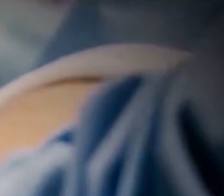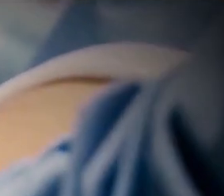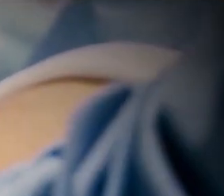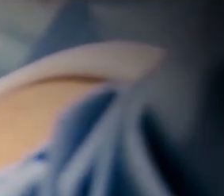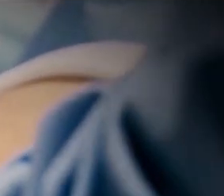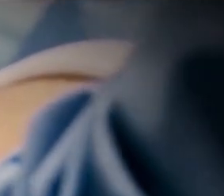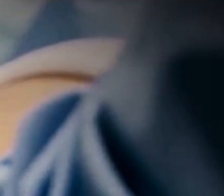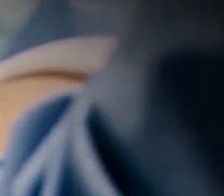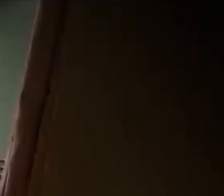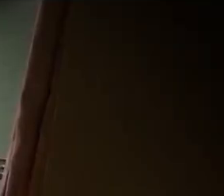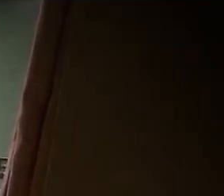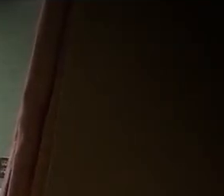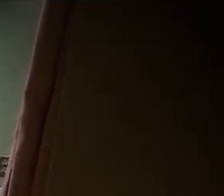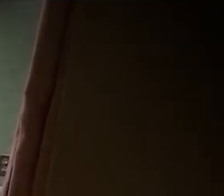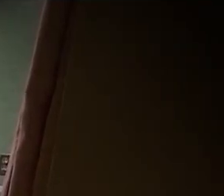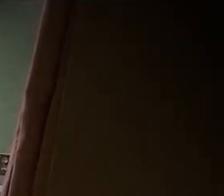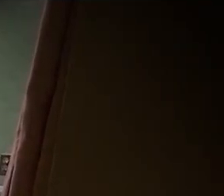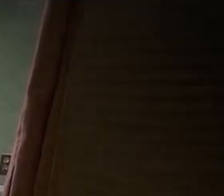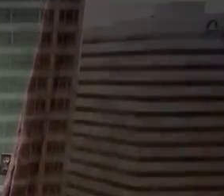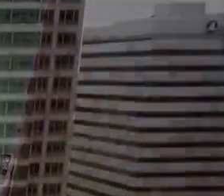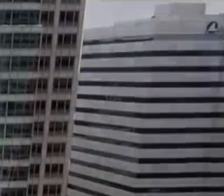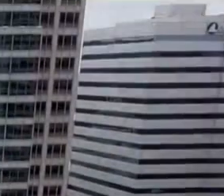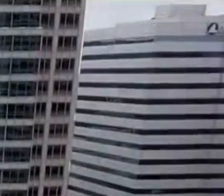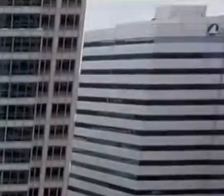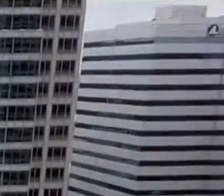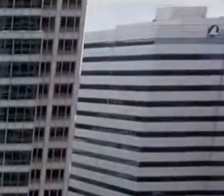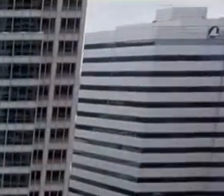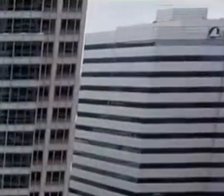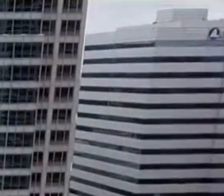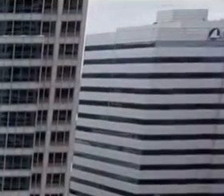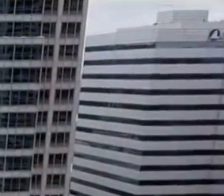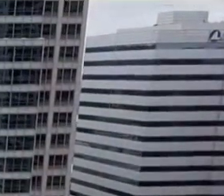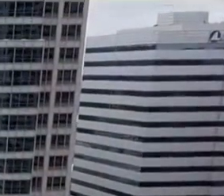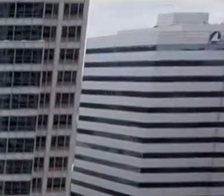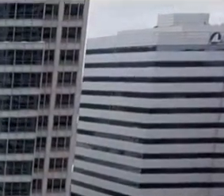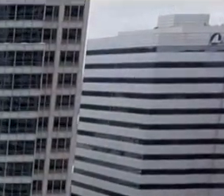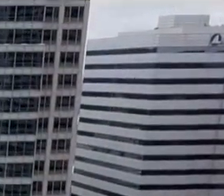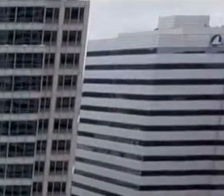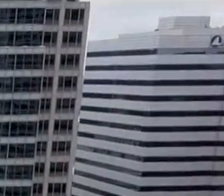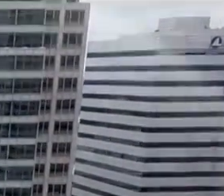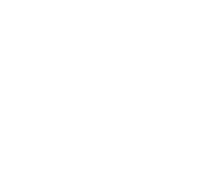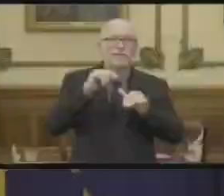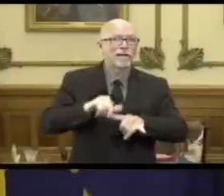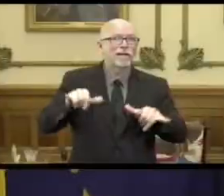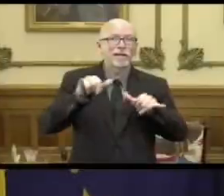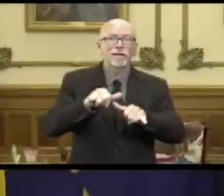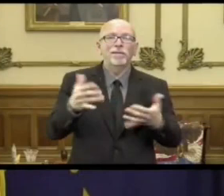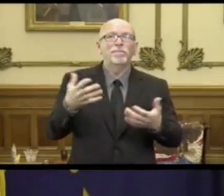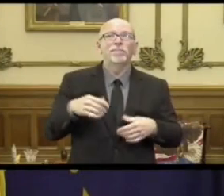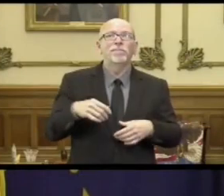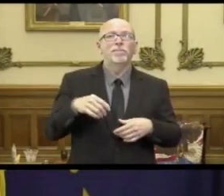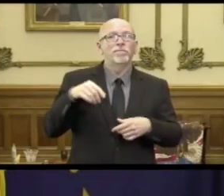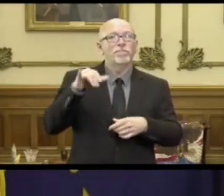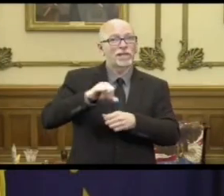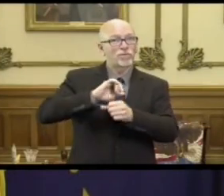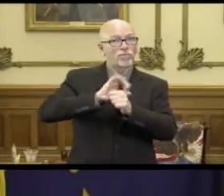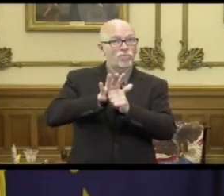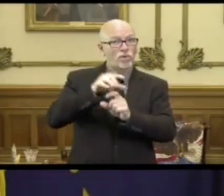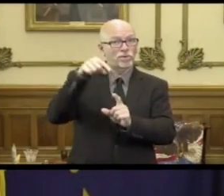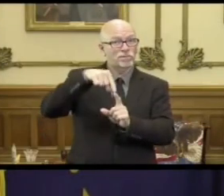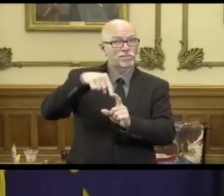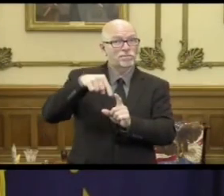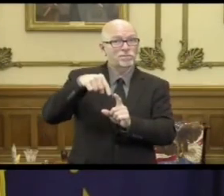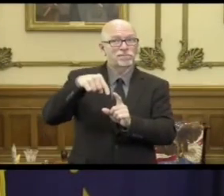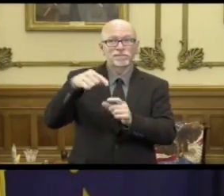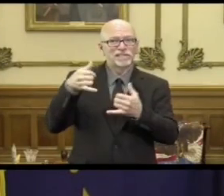stage 4.5 is looking like it will last until July 17th, but that could change. This virus is on